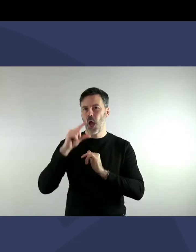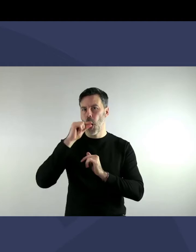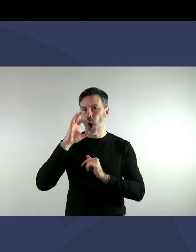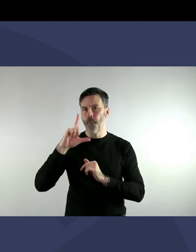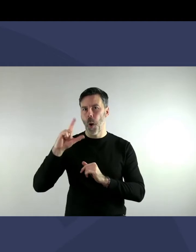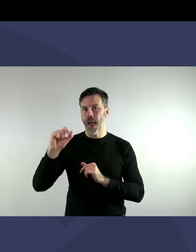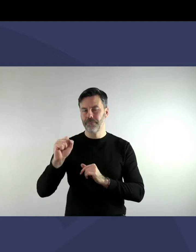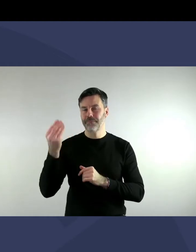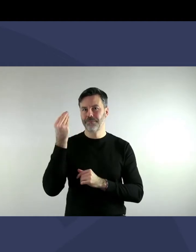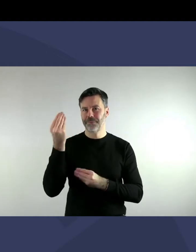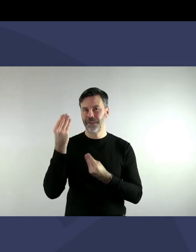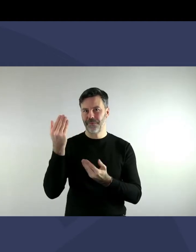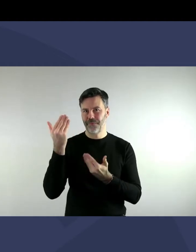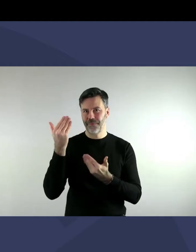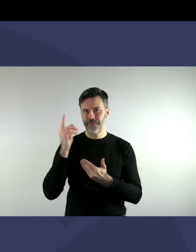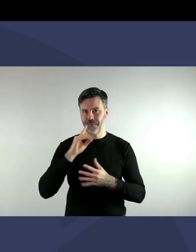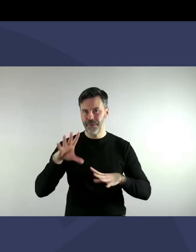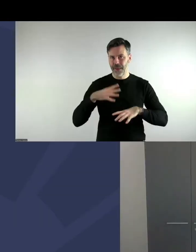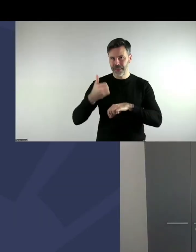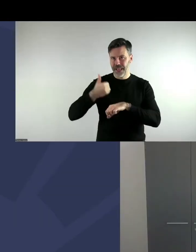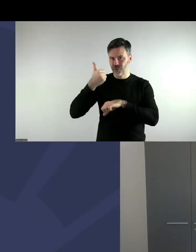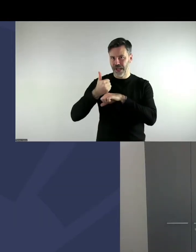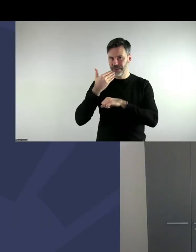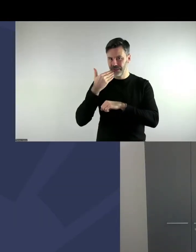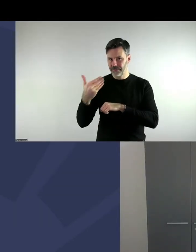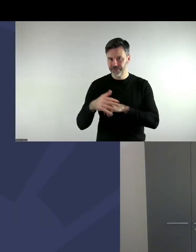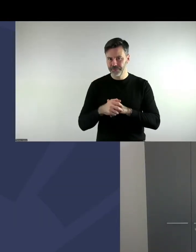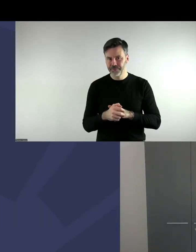Management in Opole. Welcome.